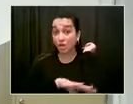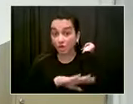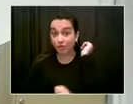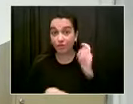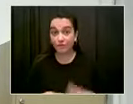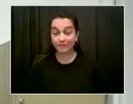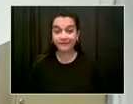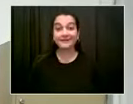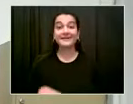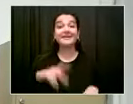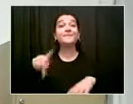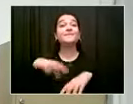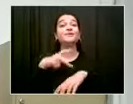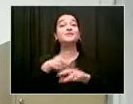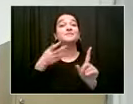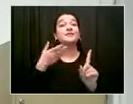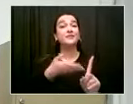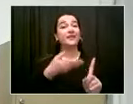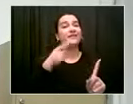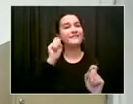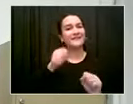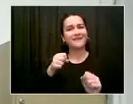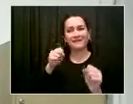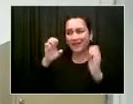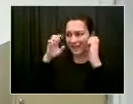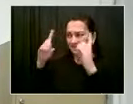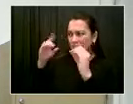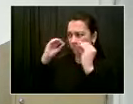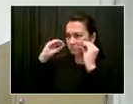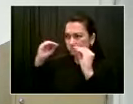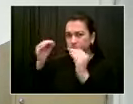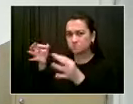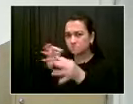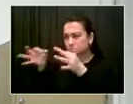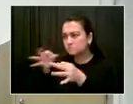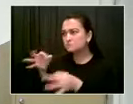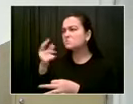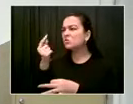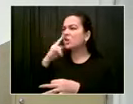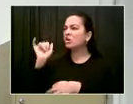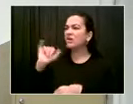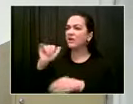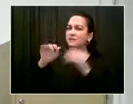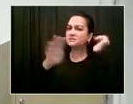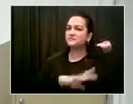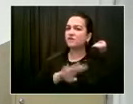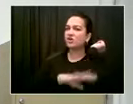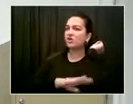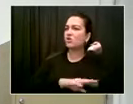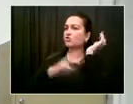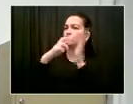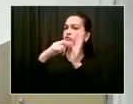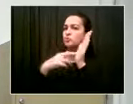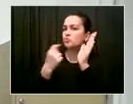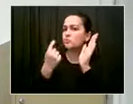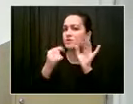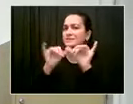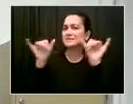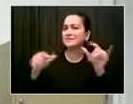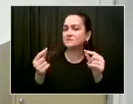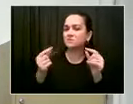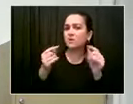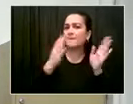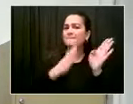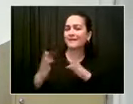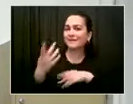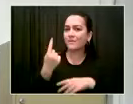know, we've heard also overwhelmingly from principals how glad they are to get this news now so they can get prepared for September. And that, I